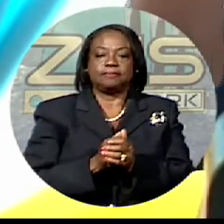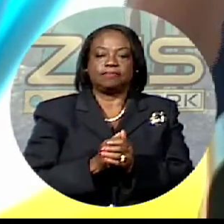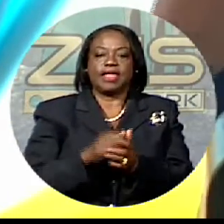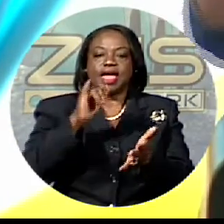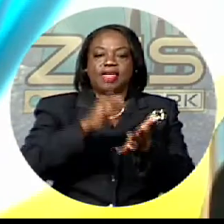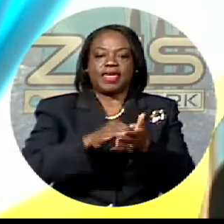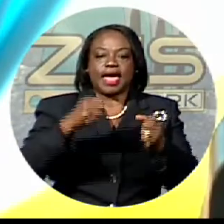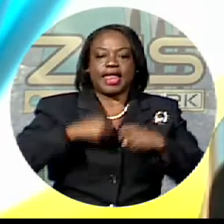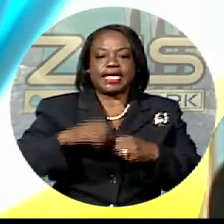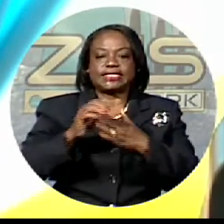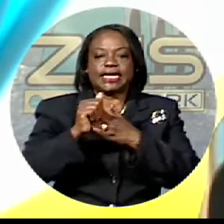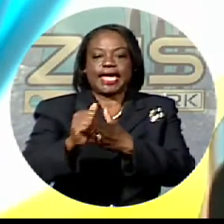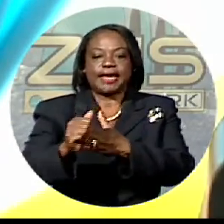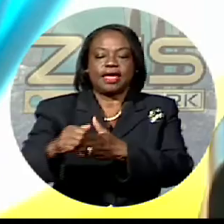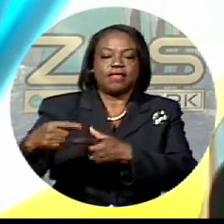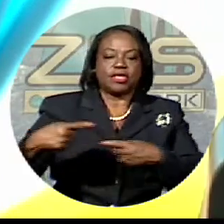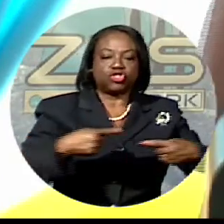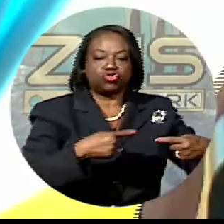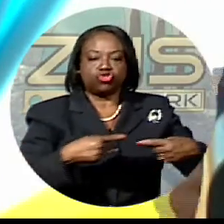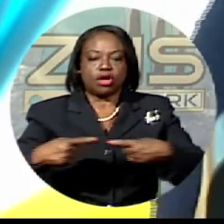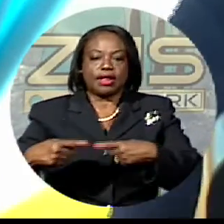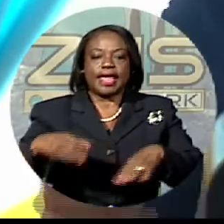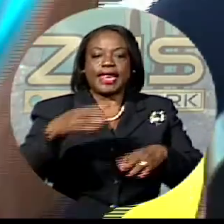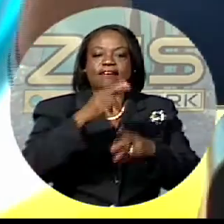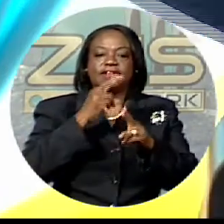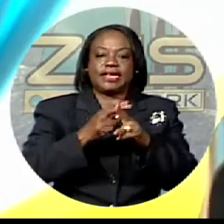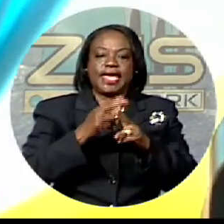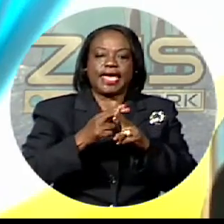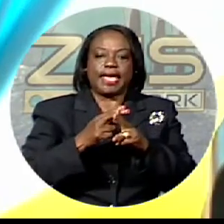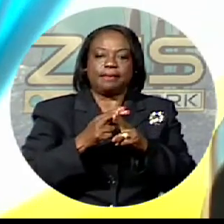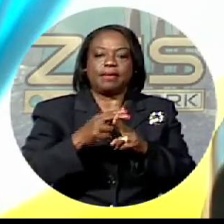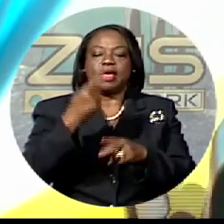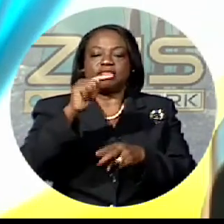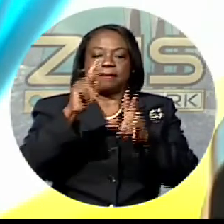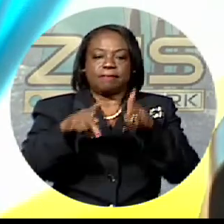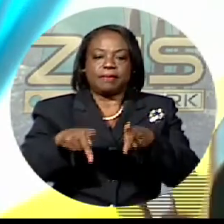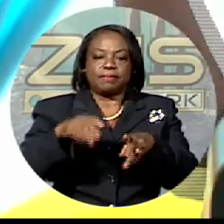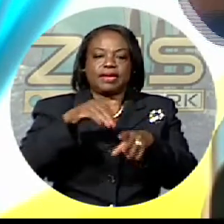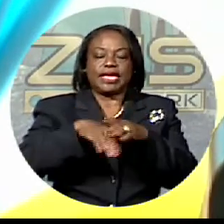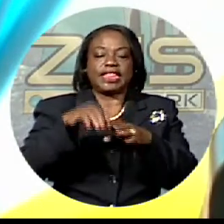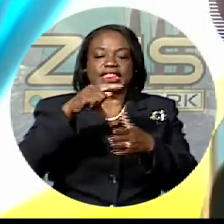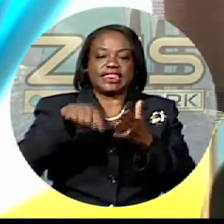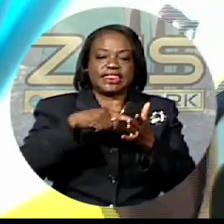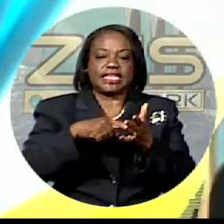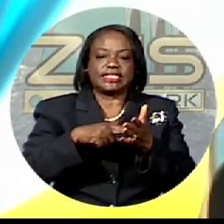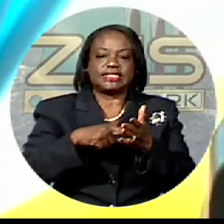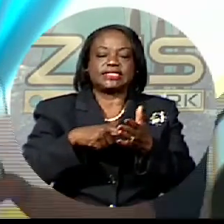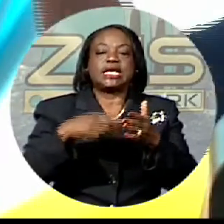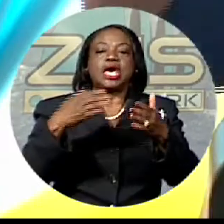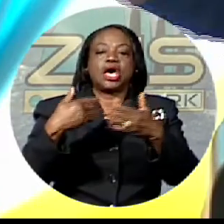that has led the struggle and that has identified with the people of this community. And we're here